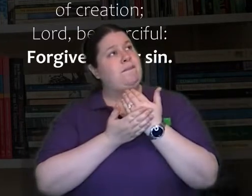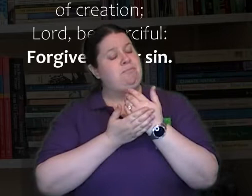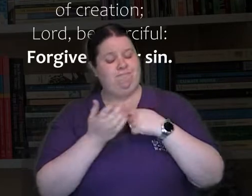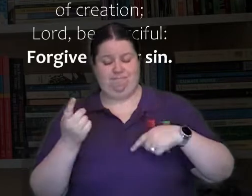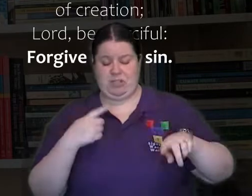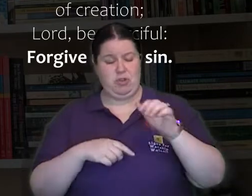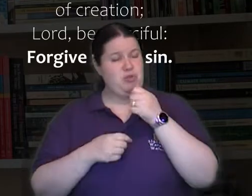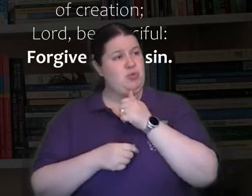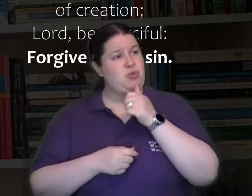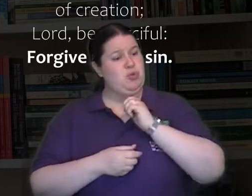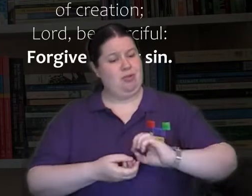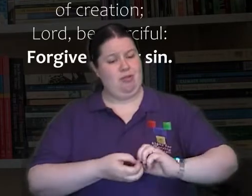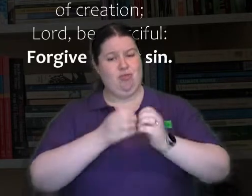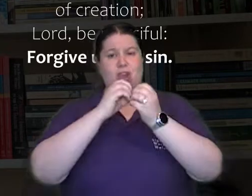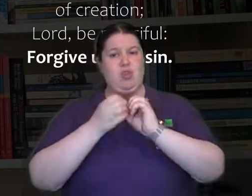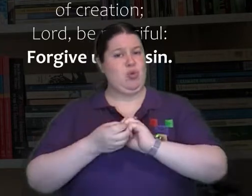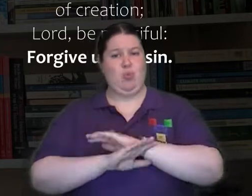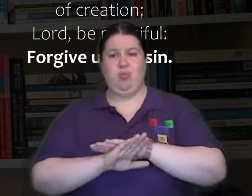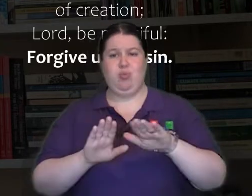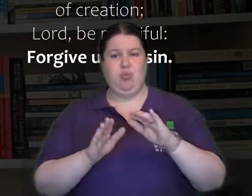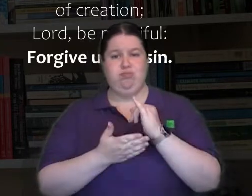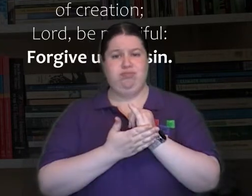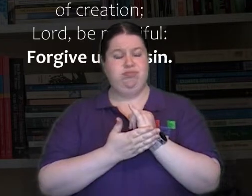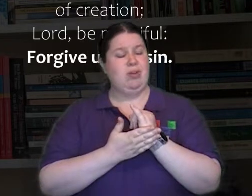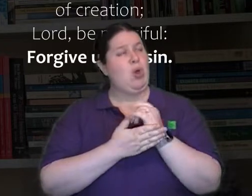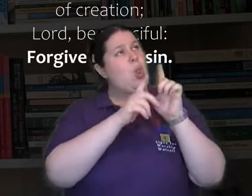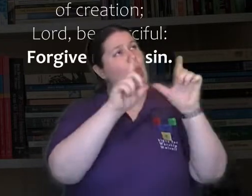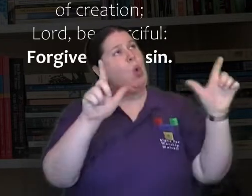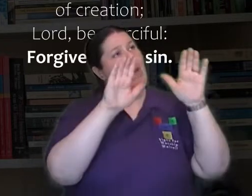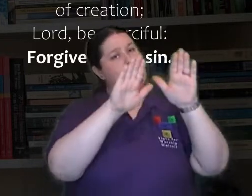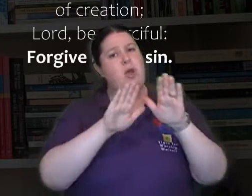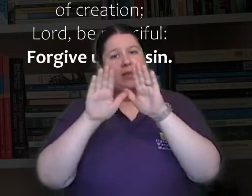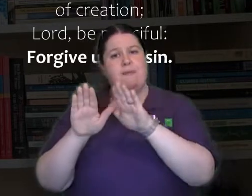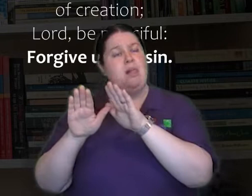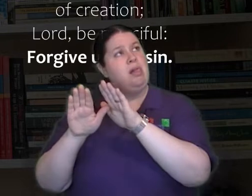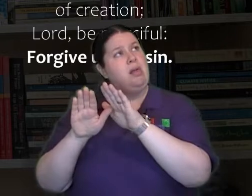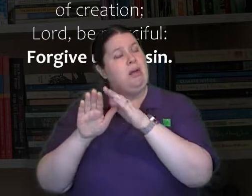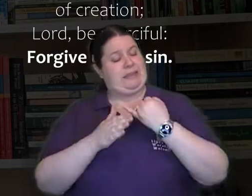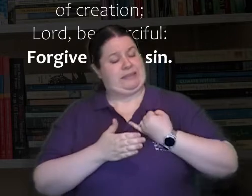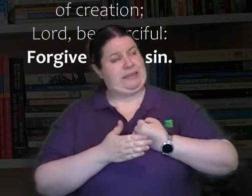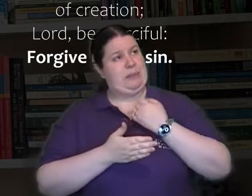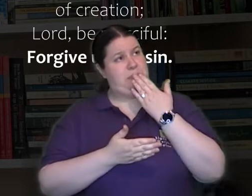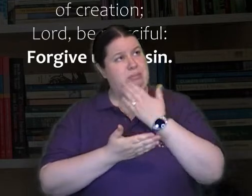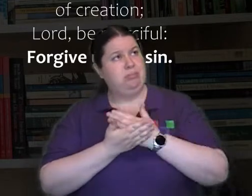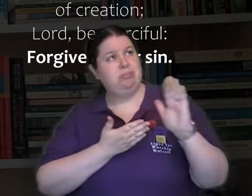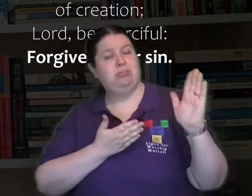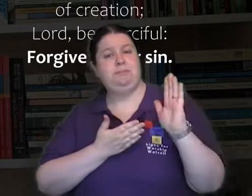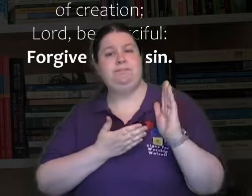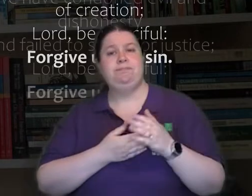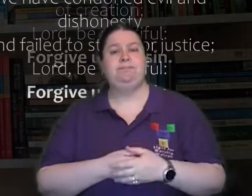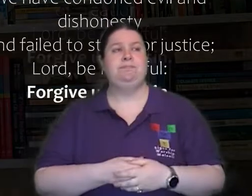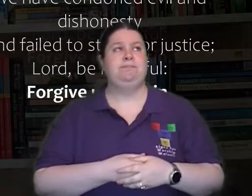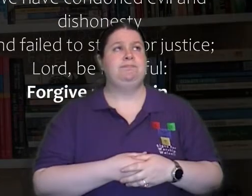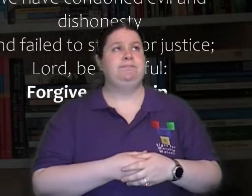us. We have willfully misused your gifts of creation. Lord, be merciful. Forgive us our